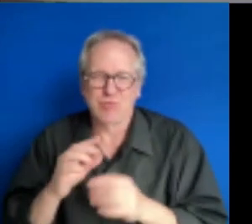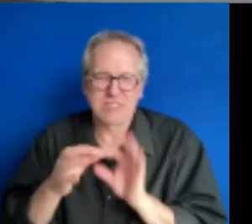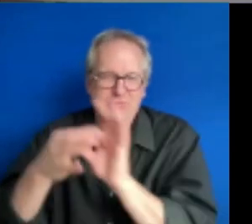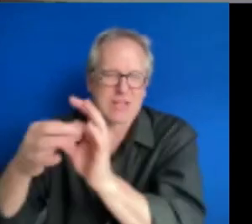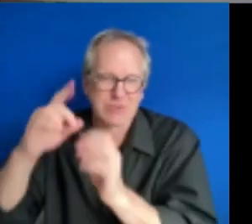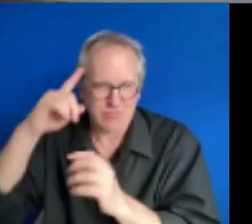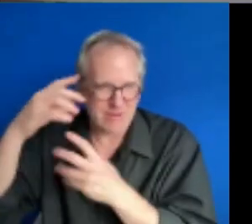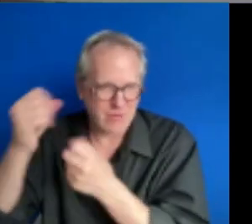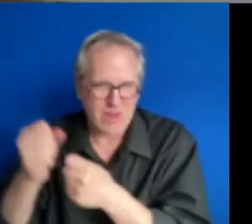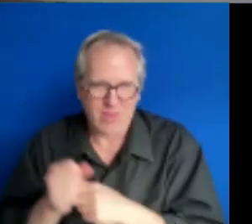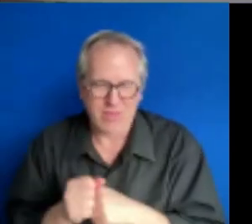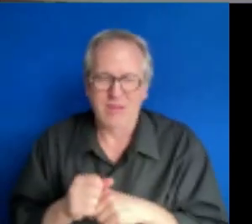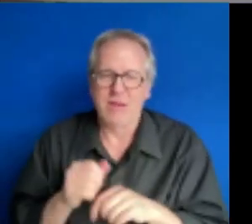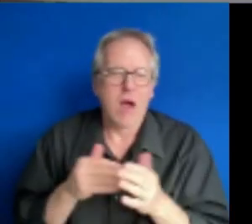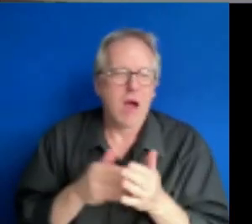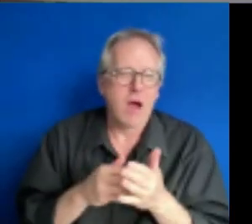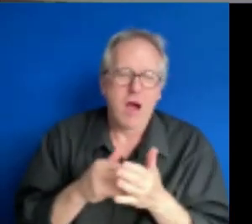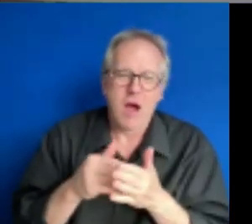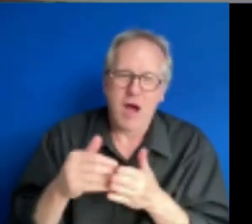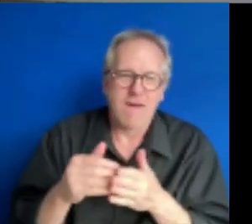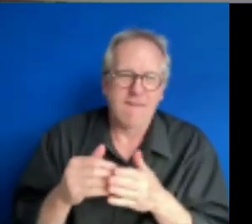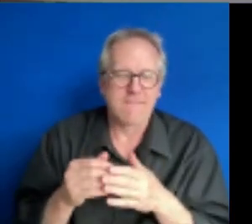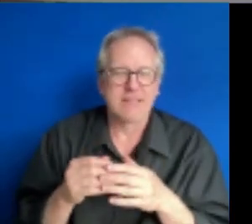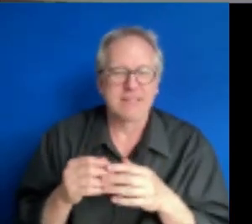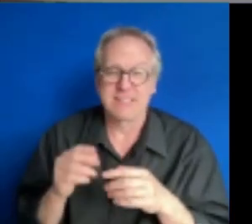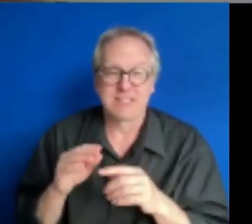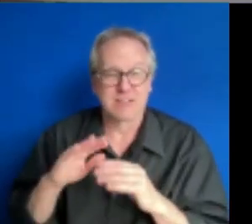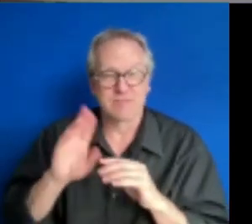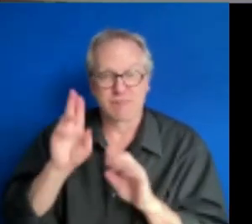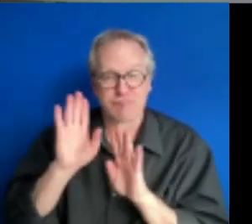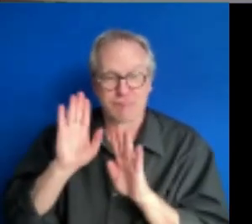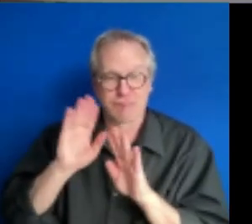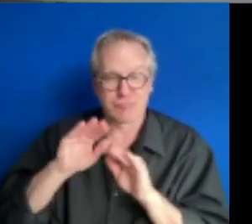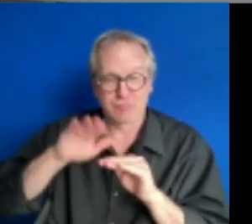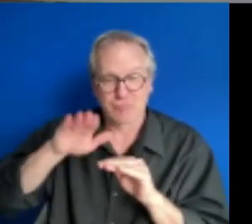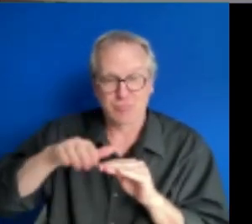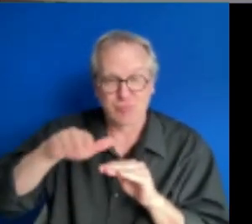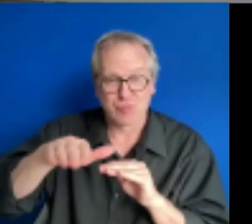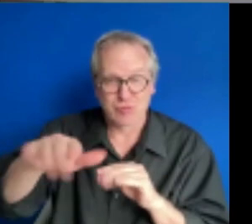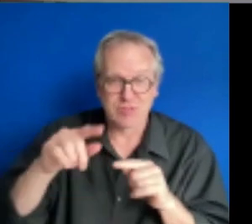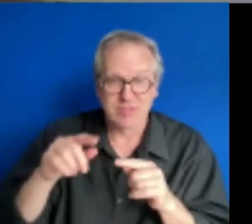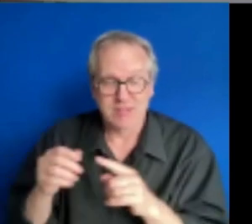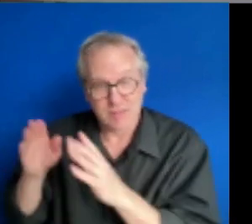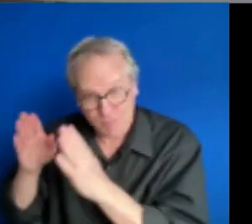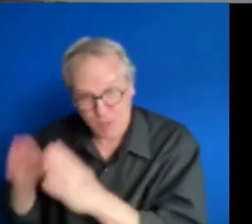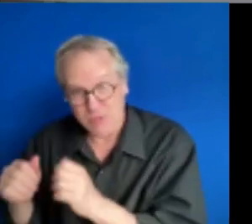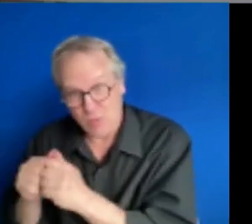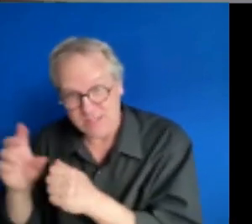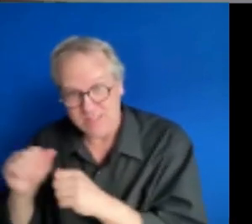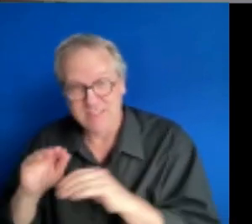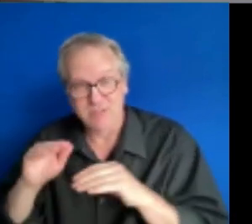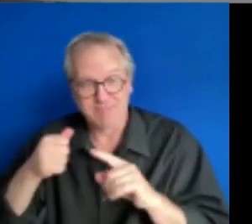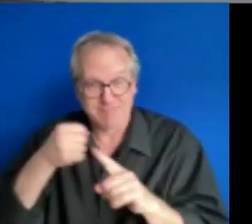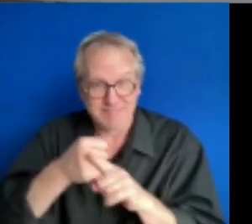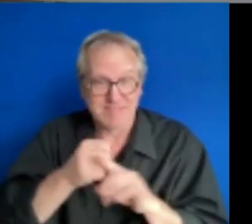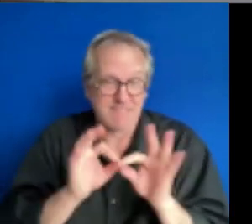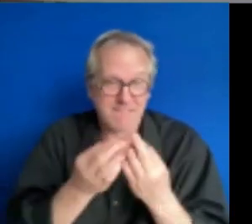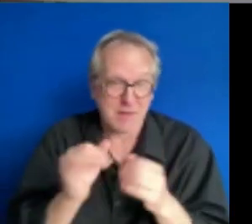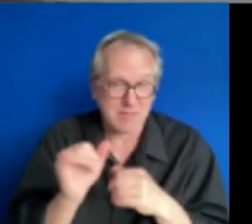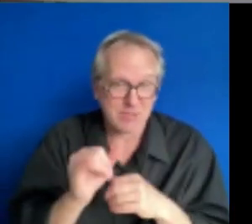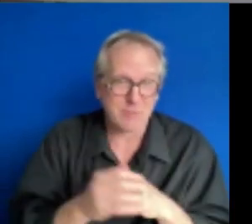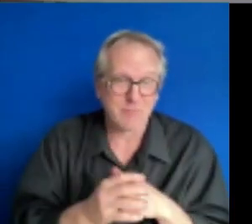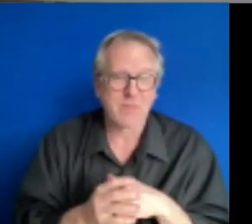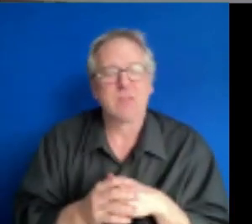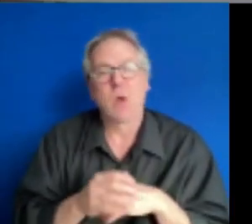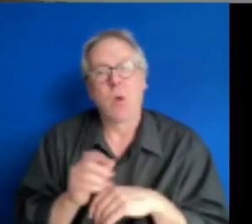involved, because oftentimes there is a ripple impact into families. Mostly my scope of the work where